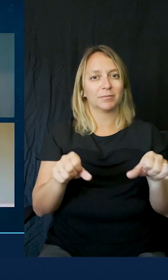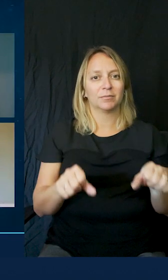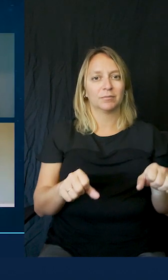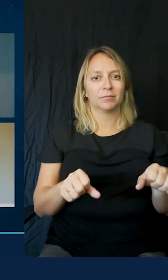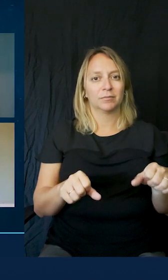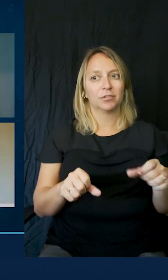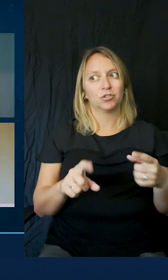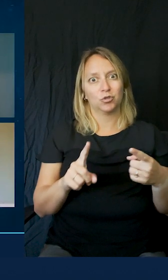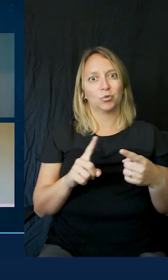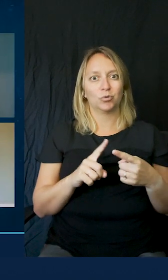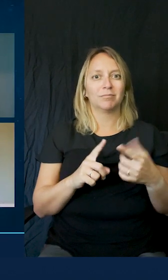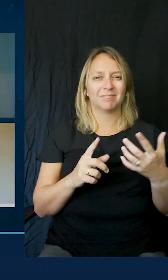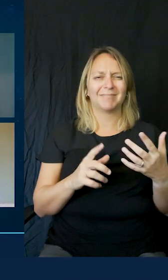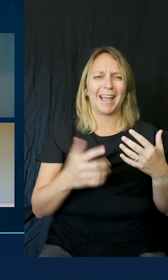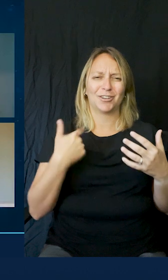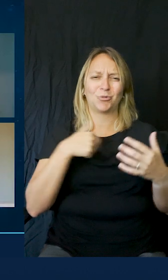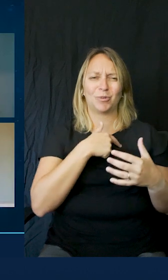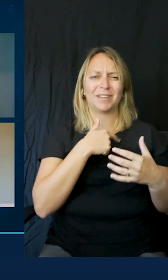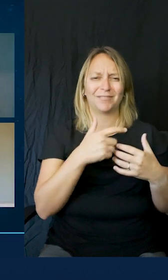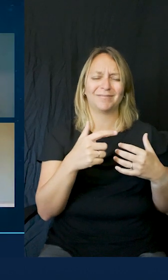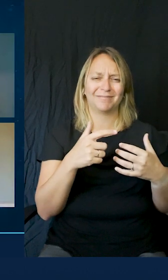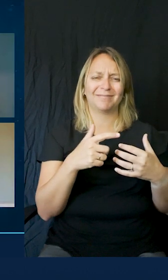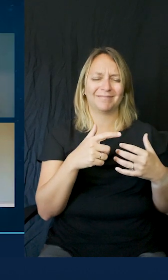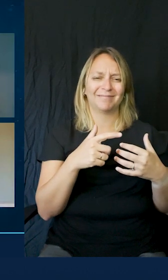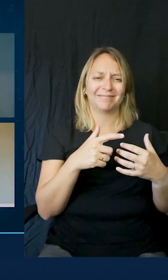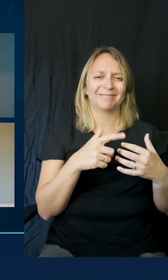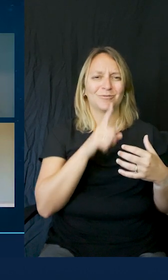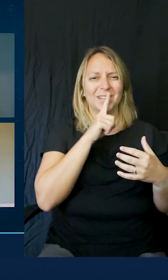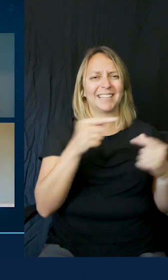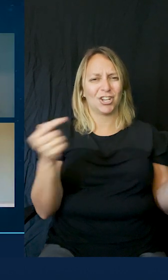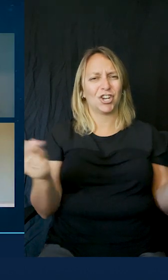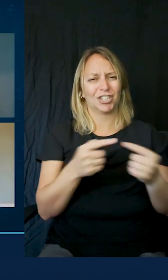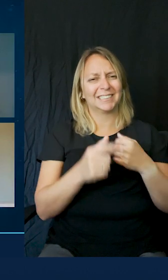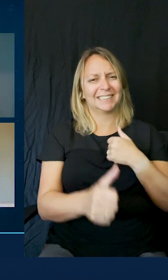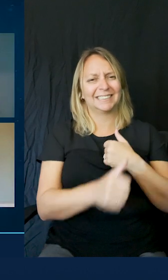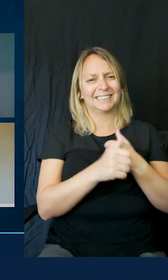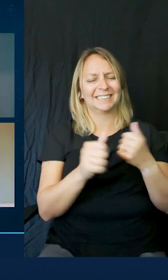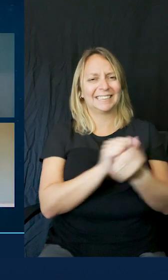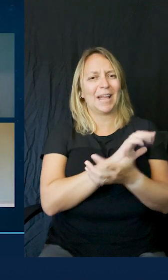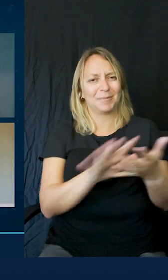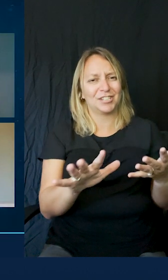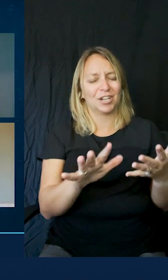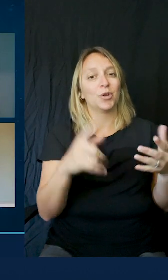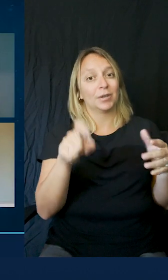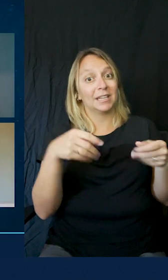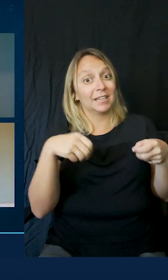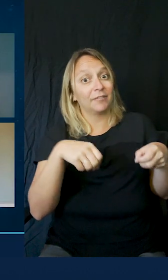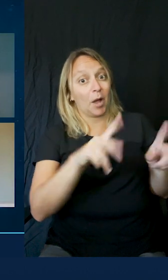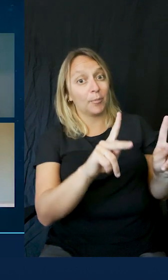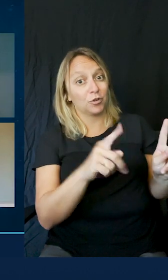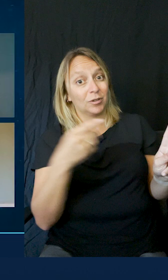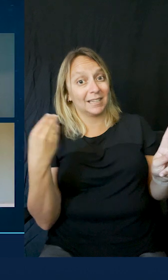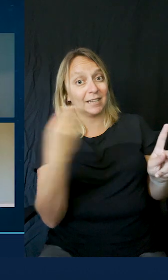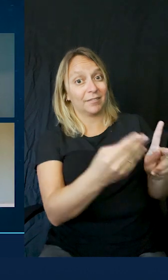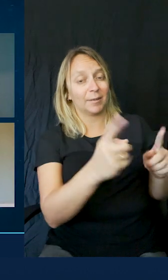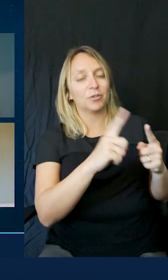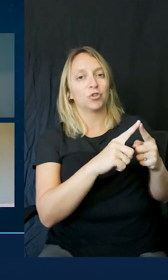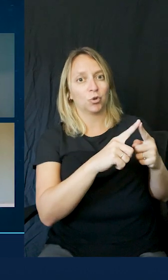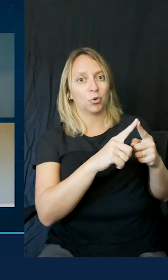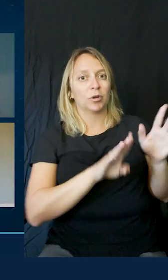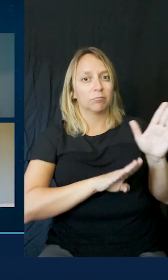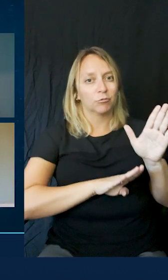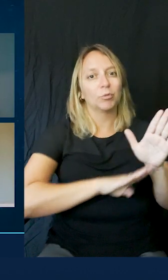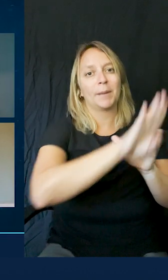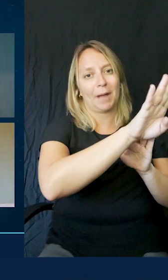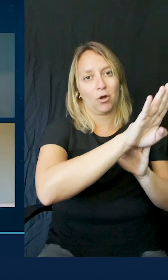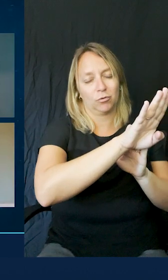to undo some of the damage that we've done, and give them that opportunity to rebound. And their resiliency as individuals and as a